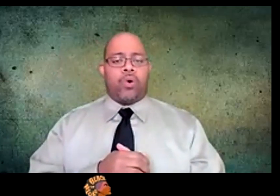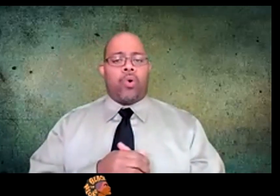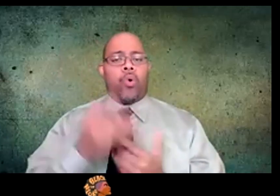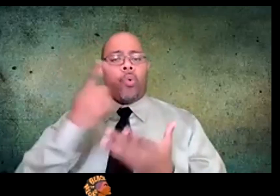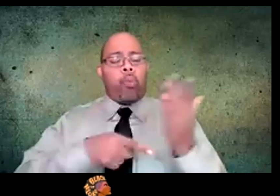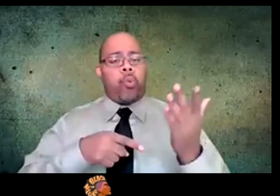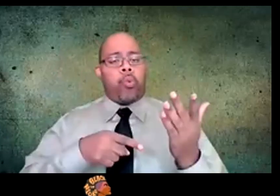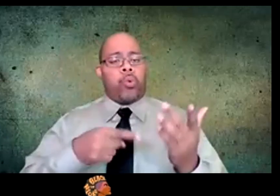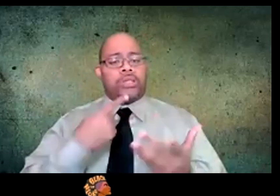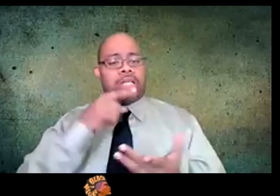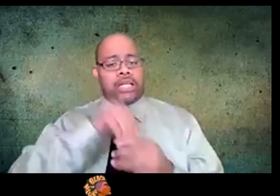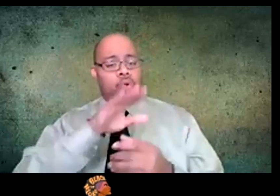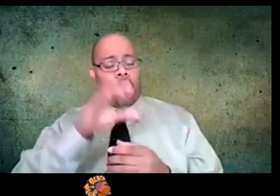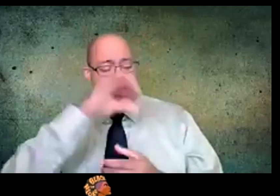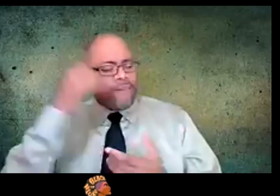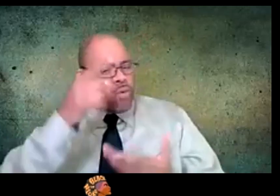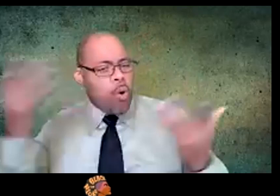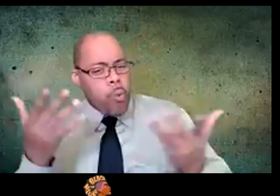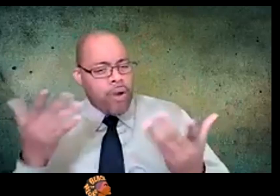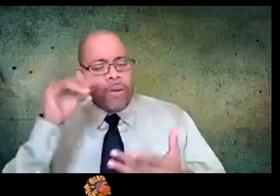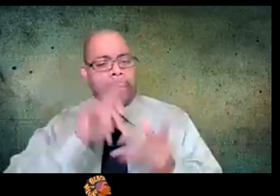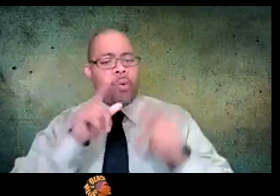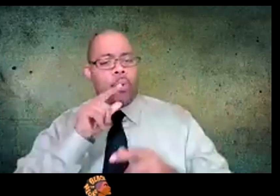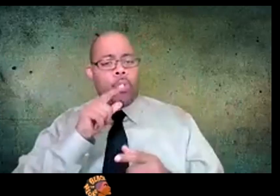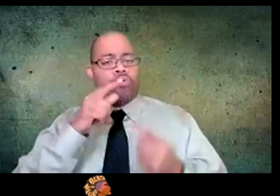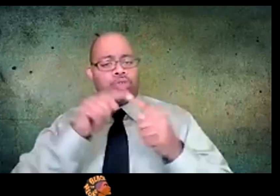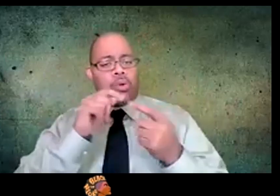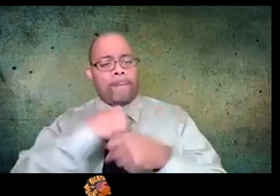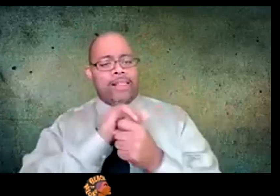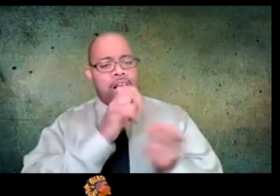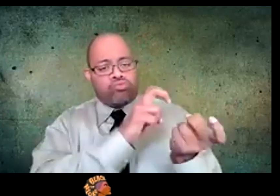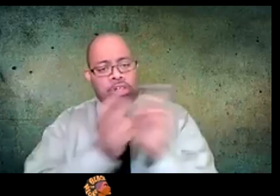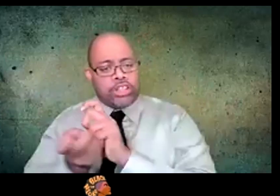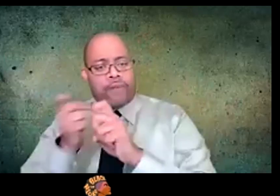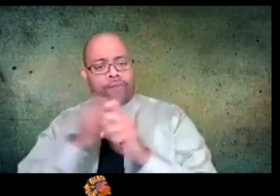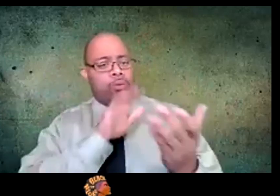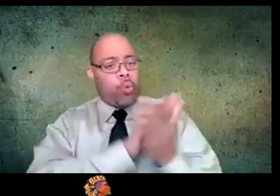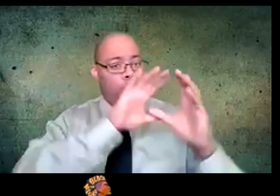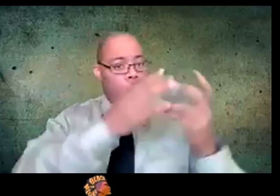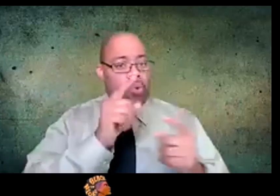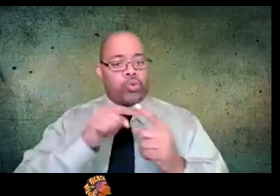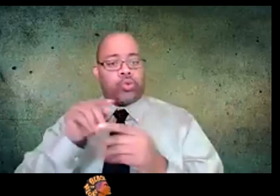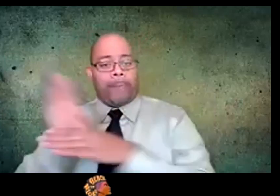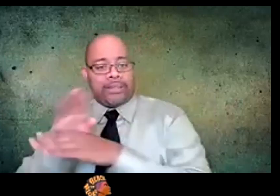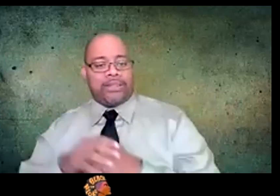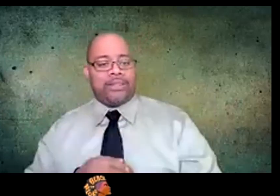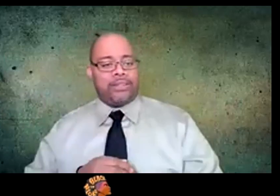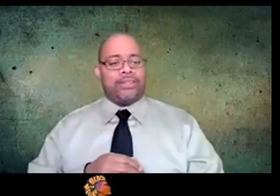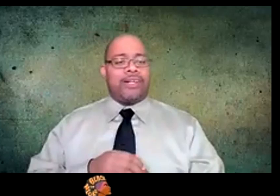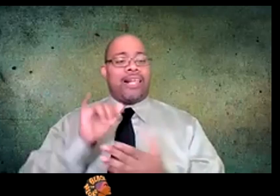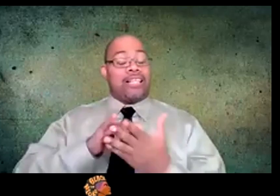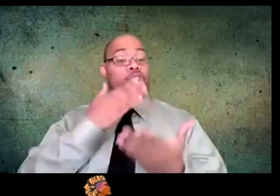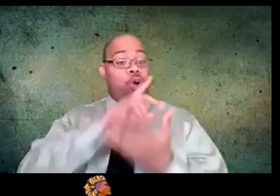in your profession that you're looking for those of us who are looking to make that transition? Great question. I mean, it's such a tough